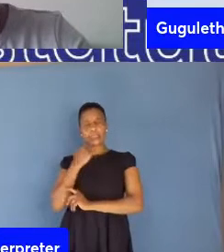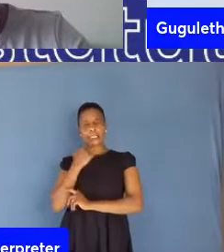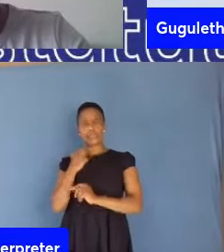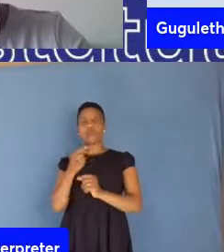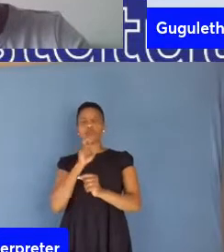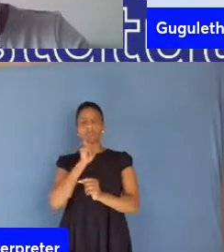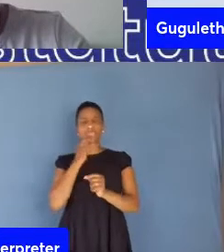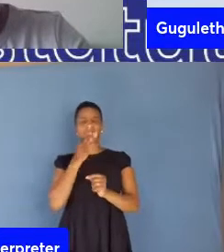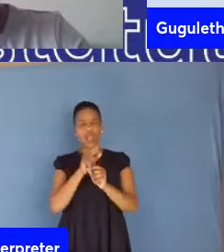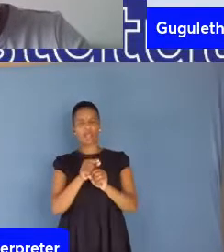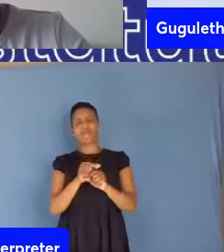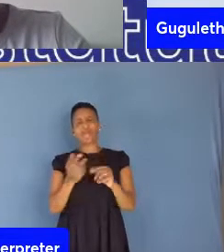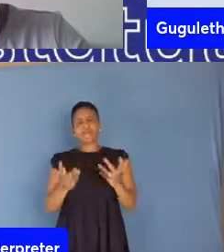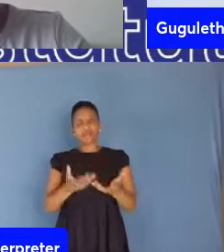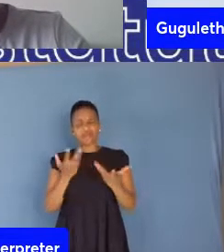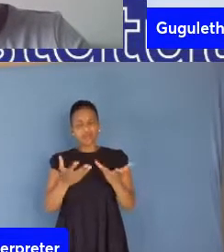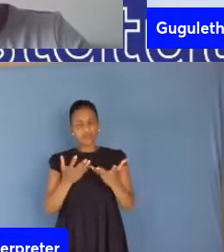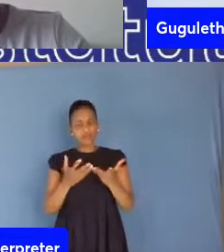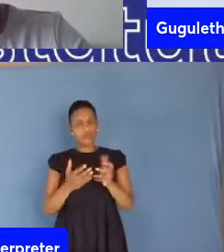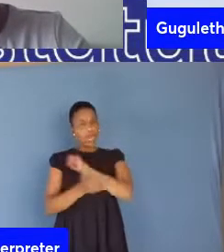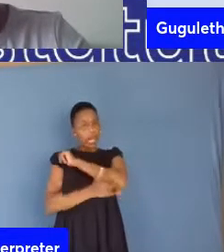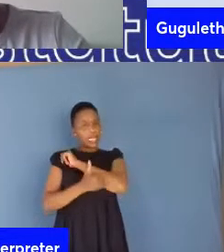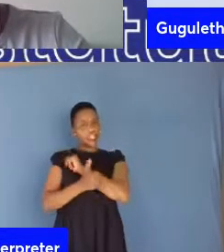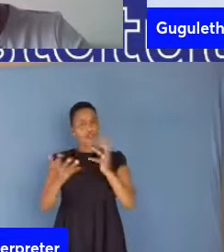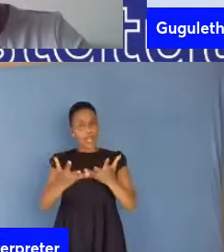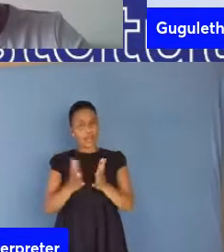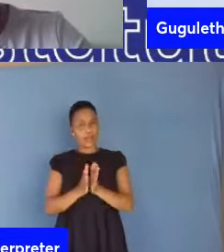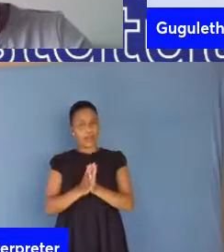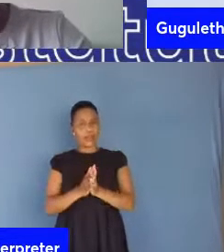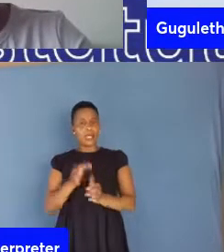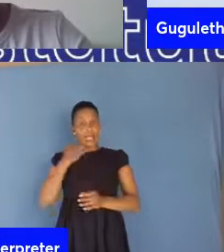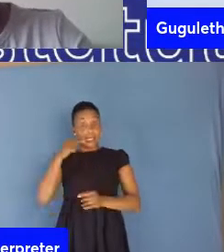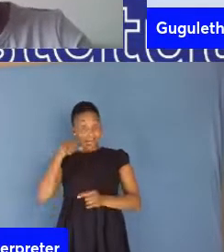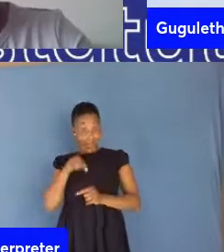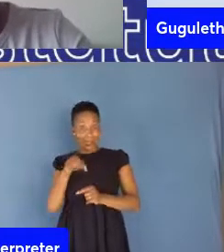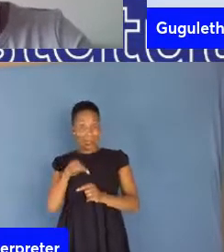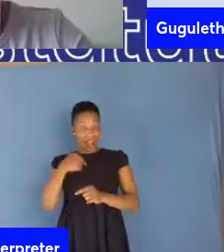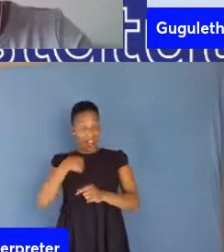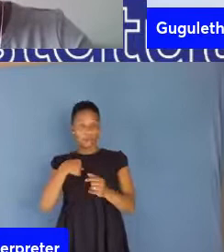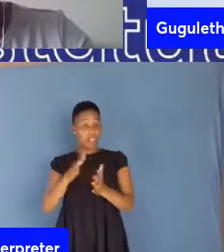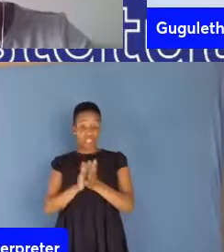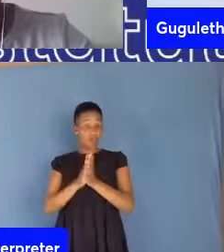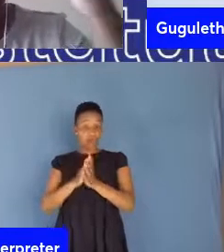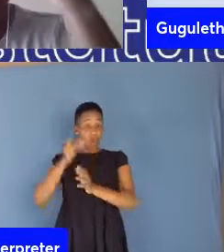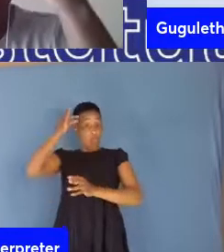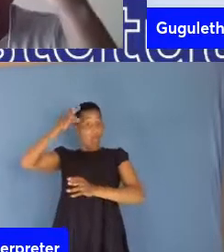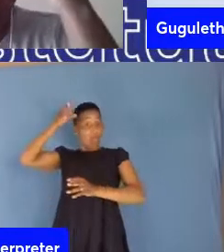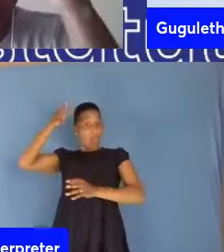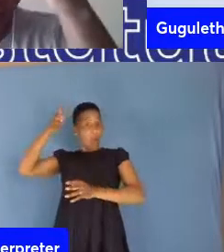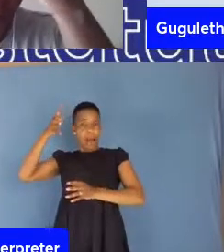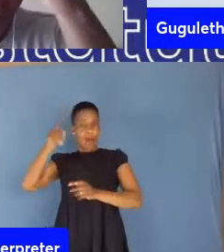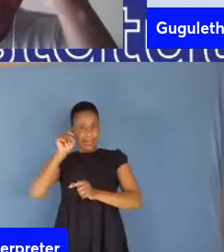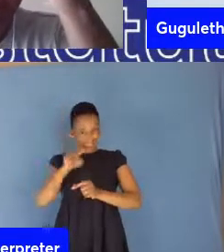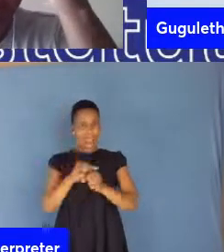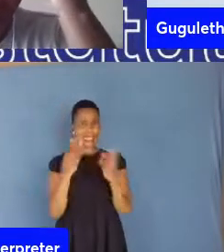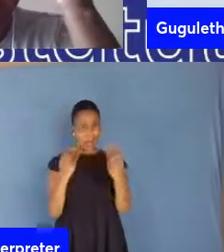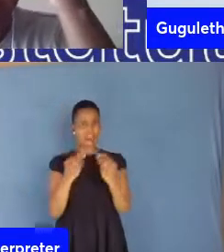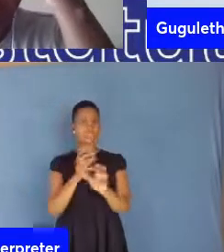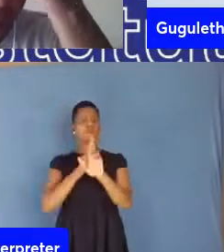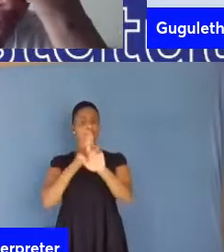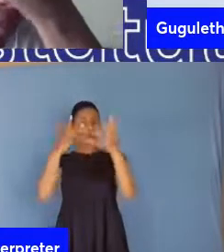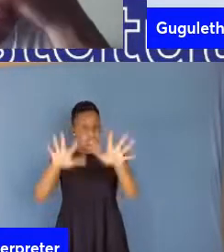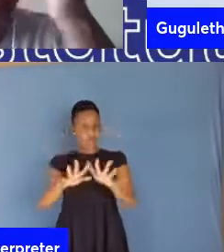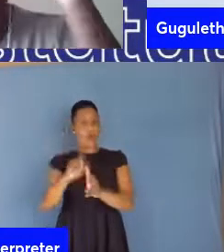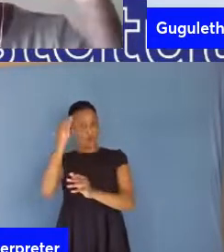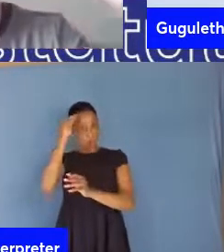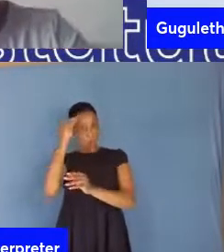the country is at, and I'm not making this up, I mean, these are the numbers that in fact are reported. And we do know that a lot of women do not